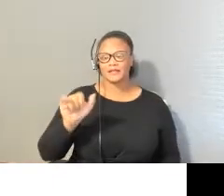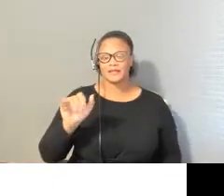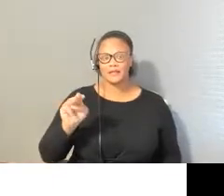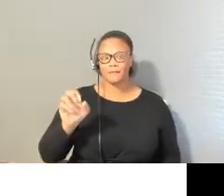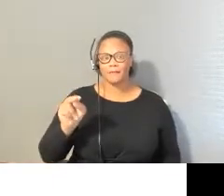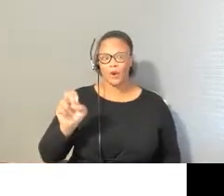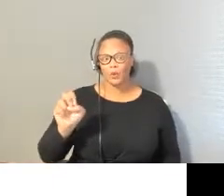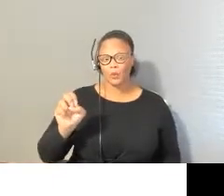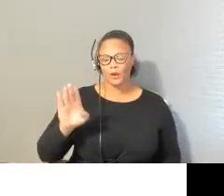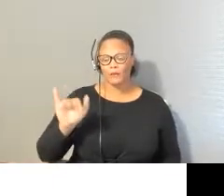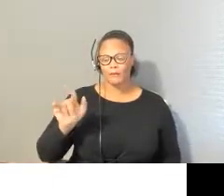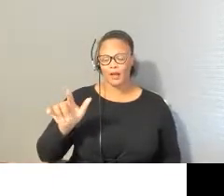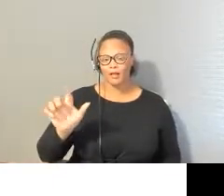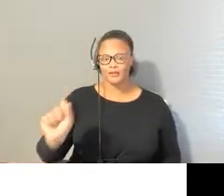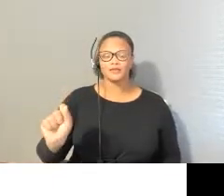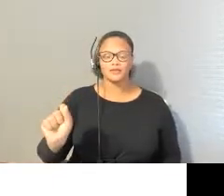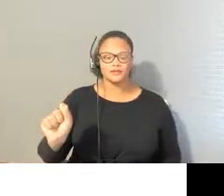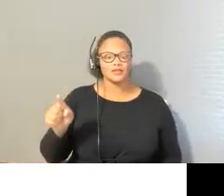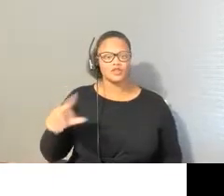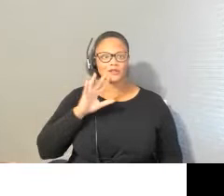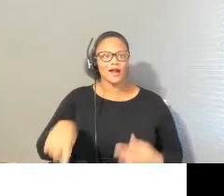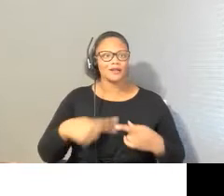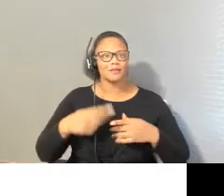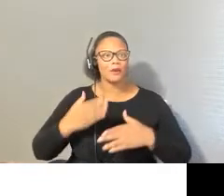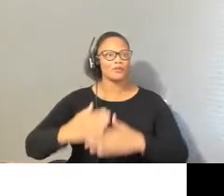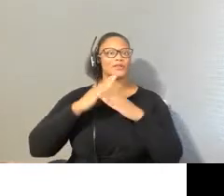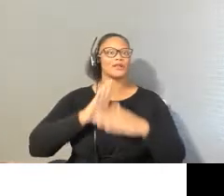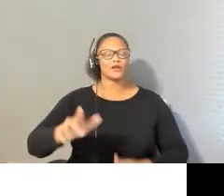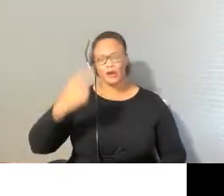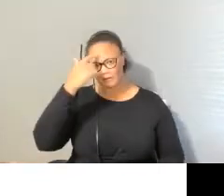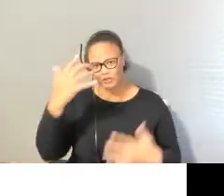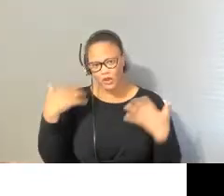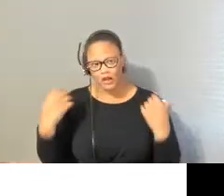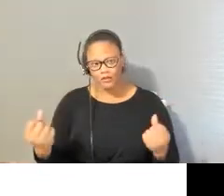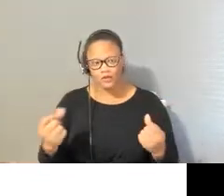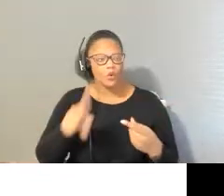don't understand that, you may think it's a cop-out. But